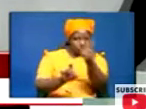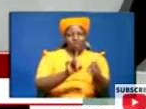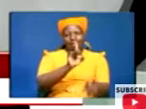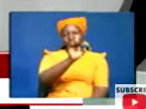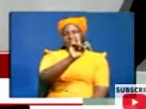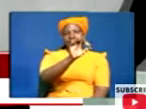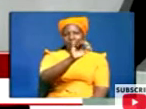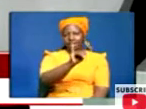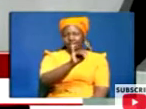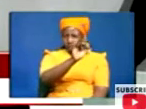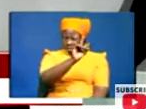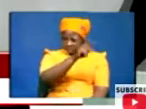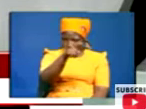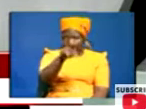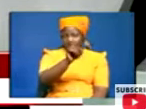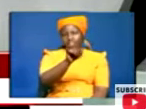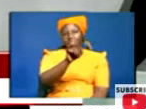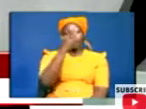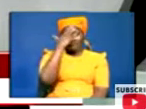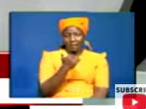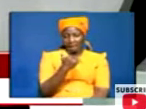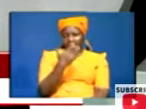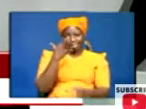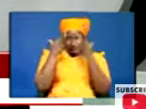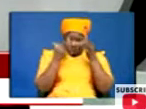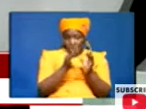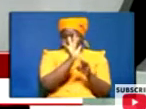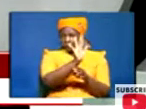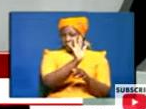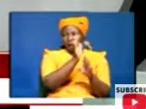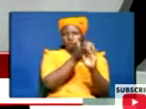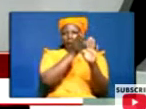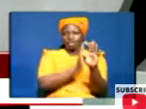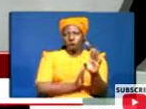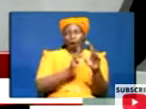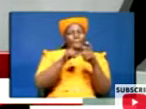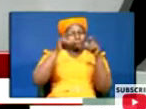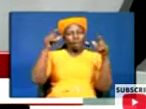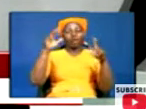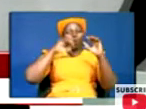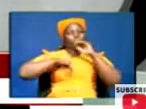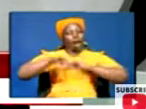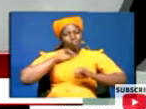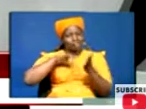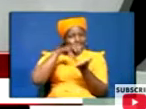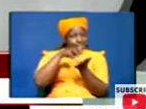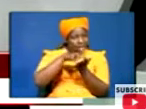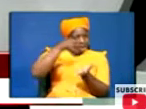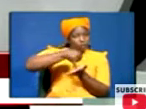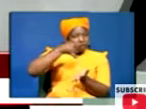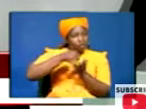Public Prosecution, DPP, over the move to withdraw a number of major graft cases involving prominent